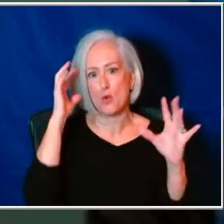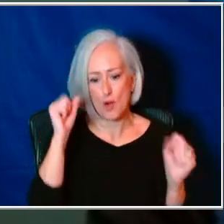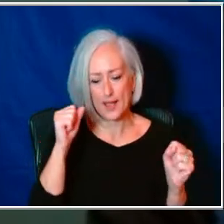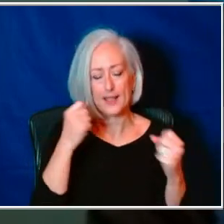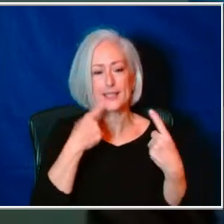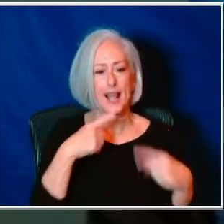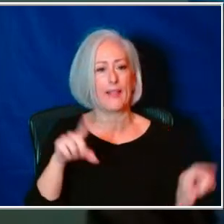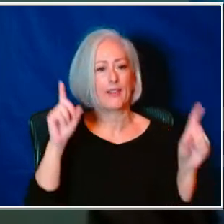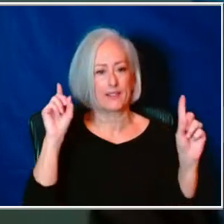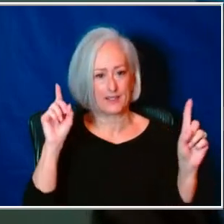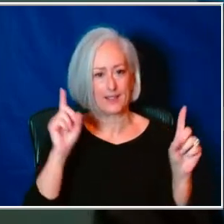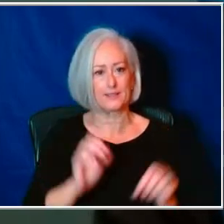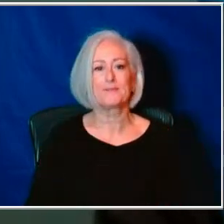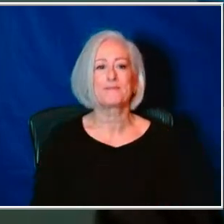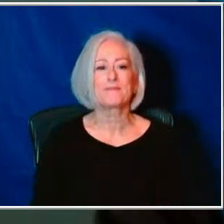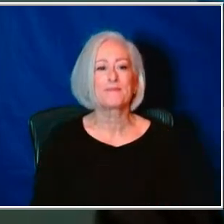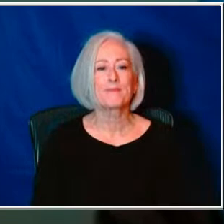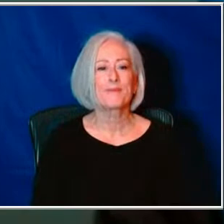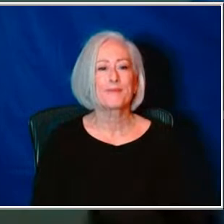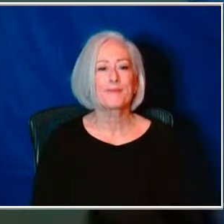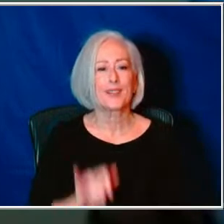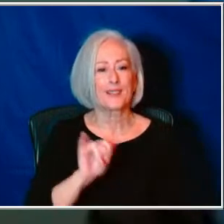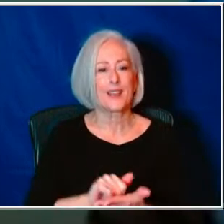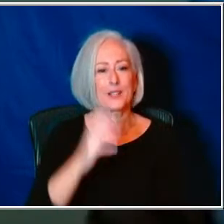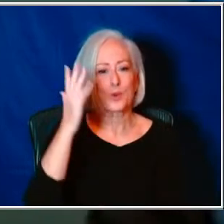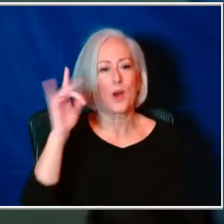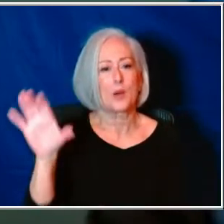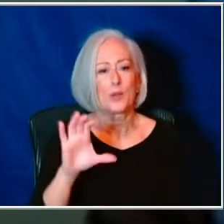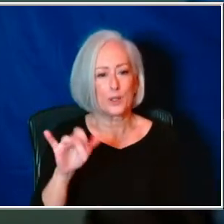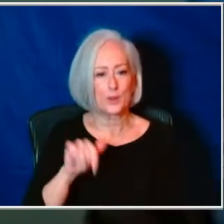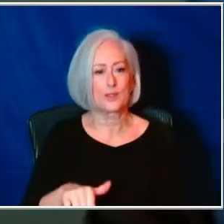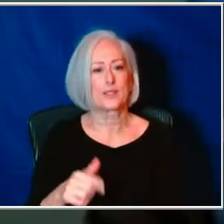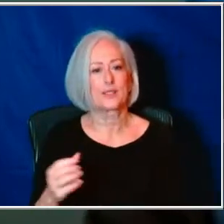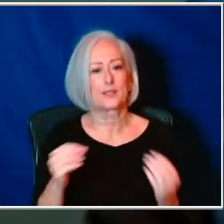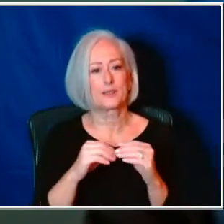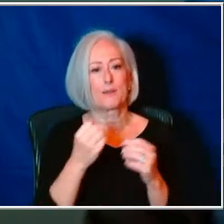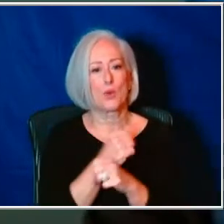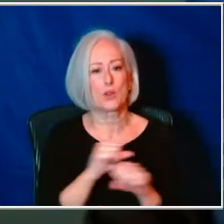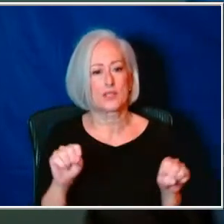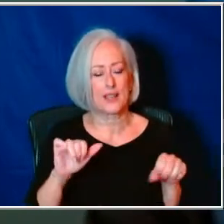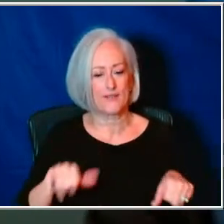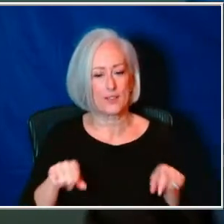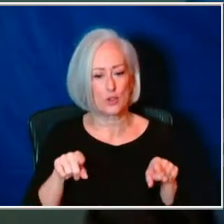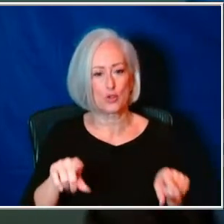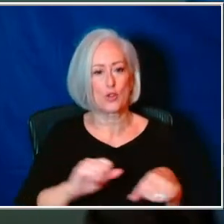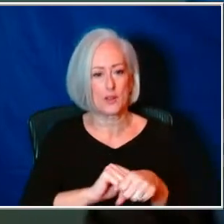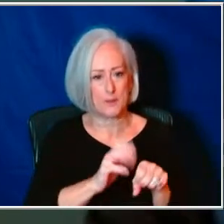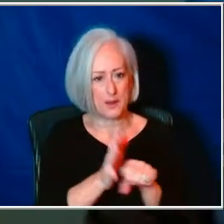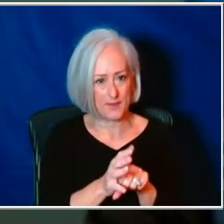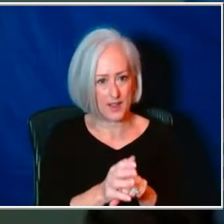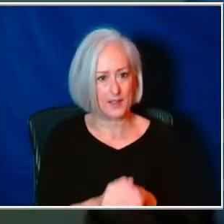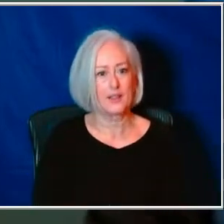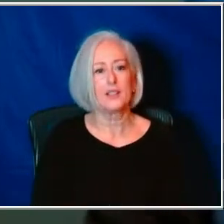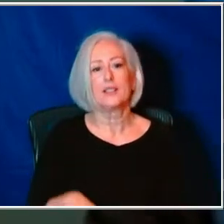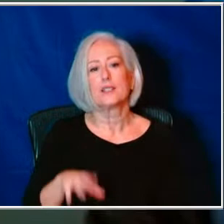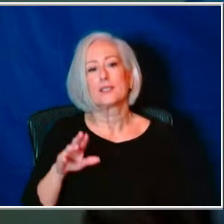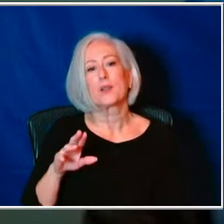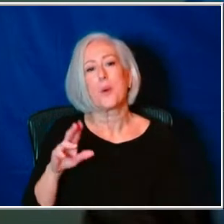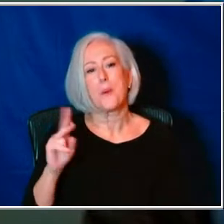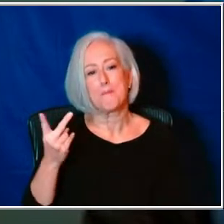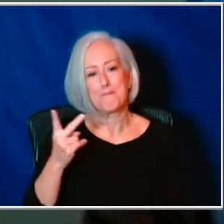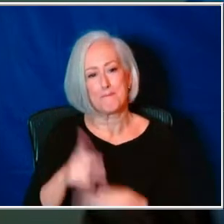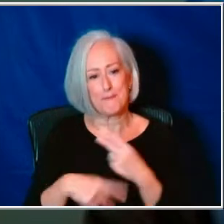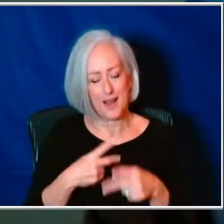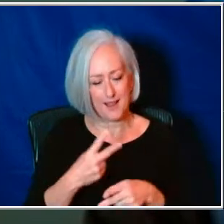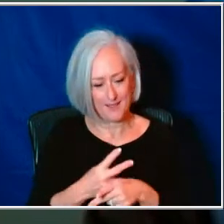safe. And that's why we can be so much safer in this pandemic. That's why I'm able to stay at home feeling well and ready to come back to work